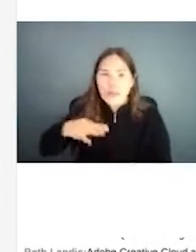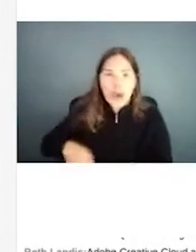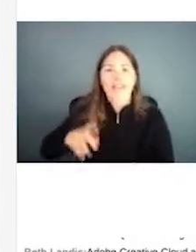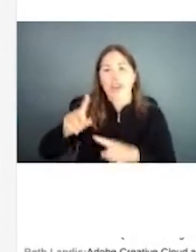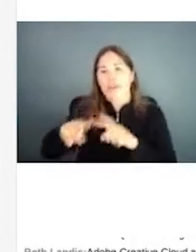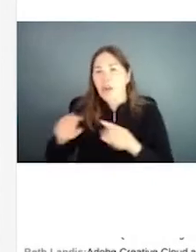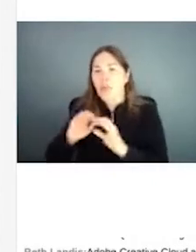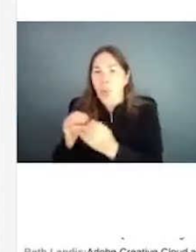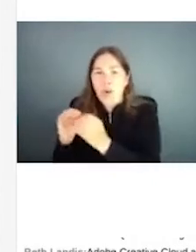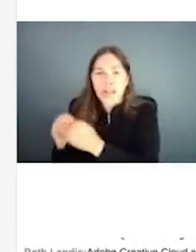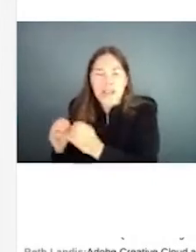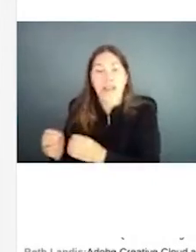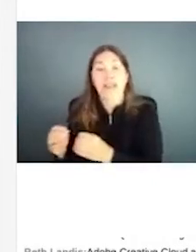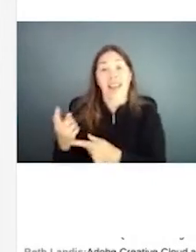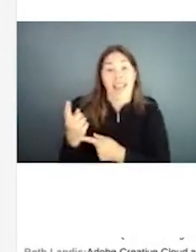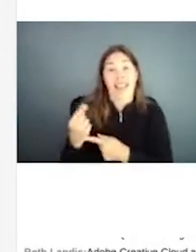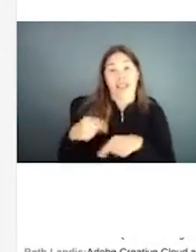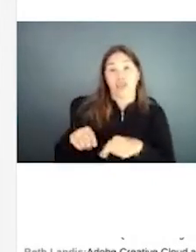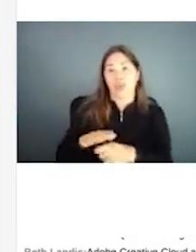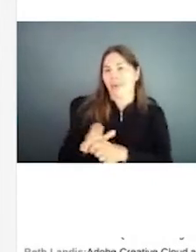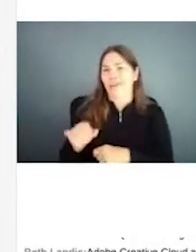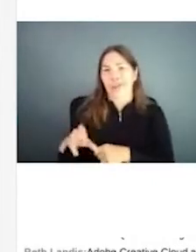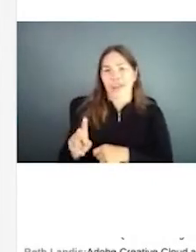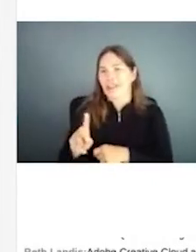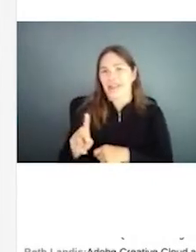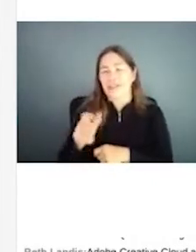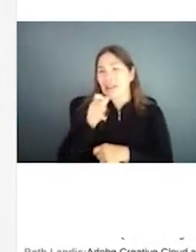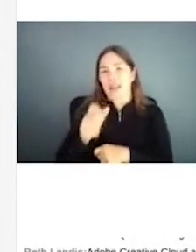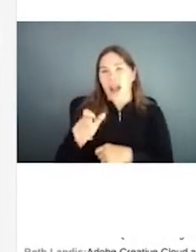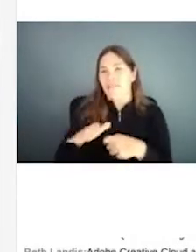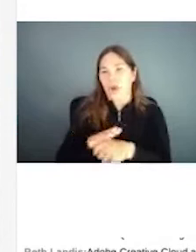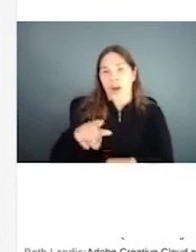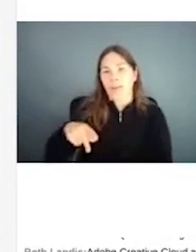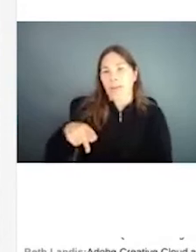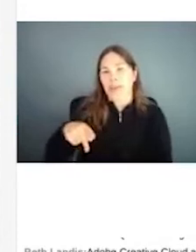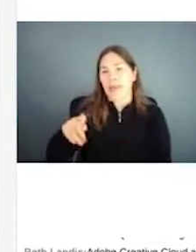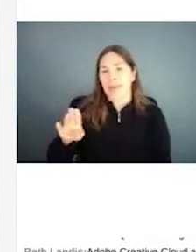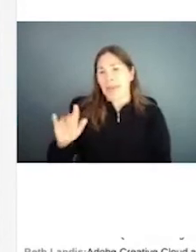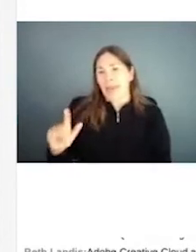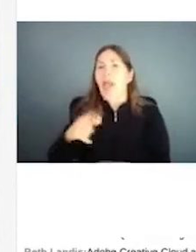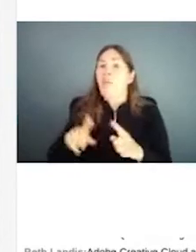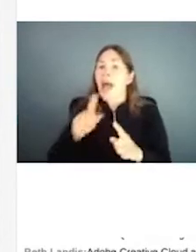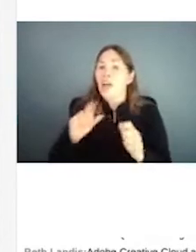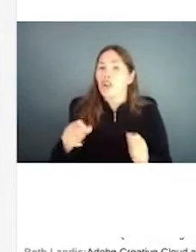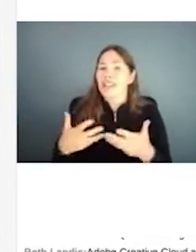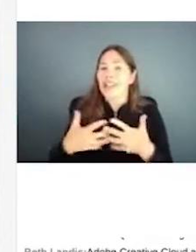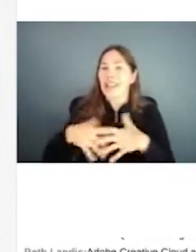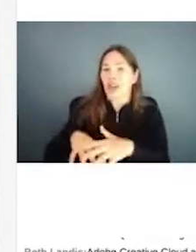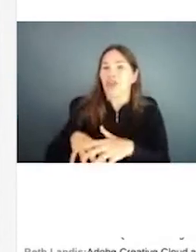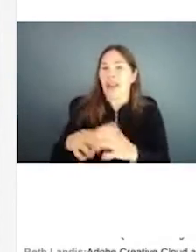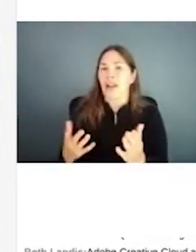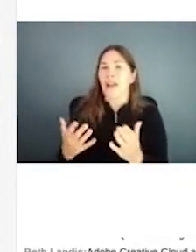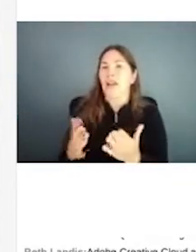And last year during the COVID, I didn't get to go full PBL, but I did a good job of integrating local